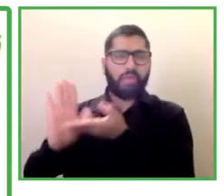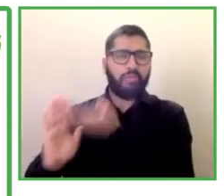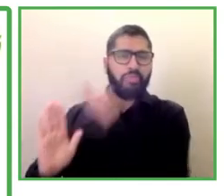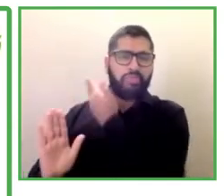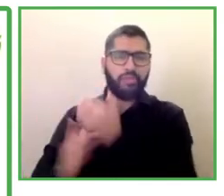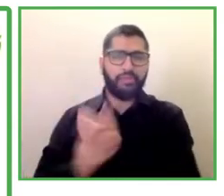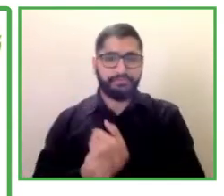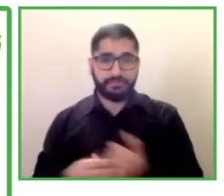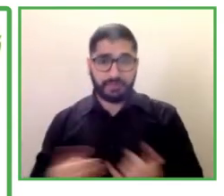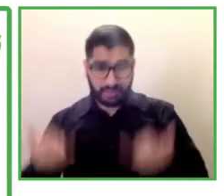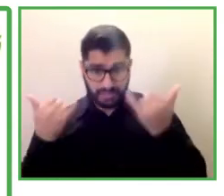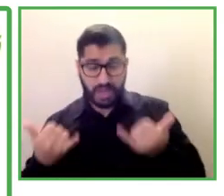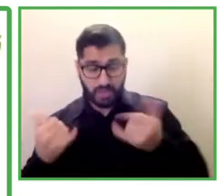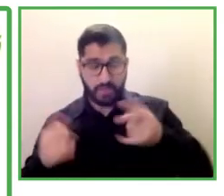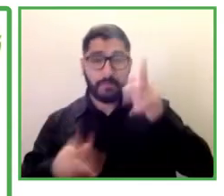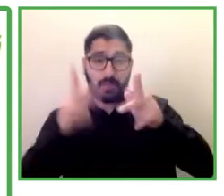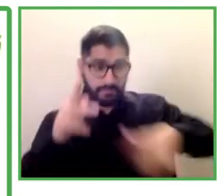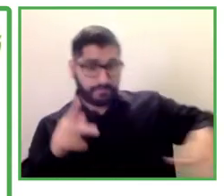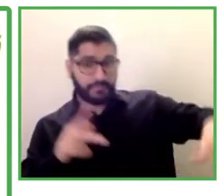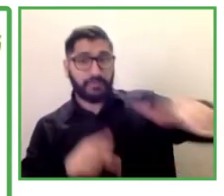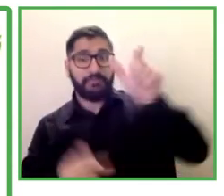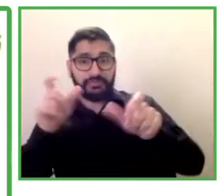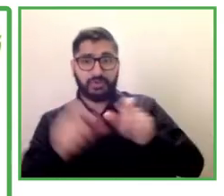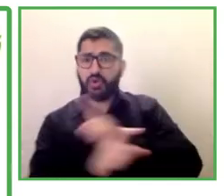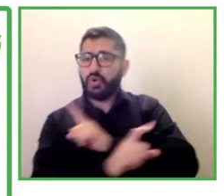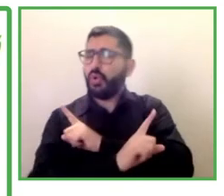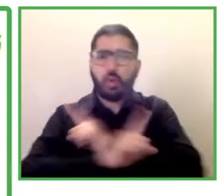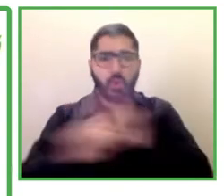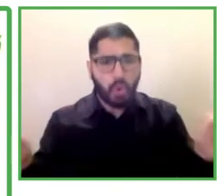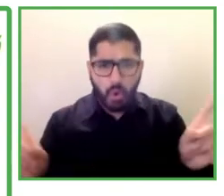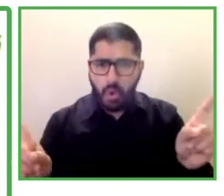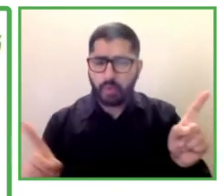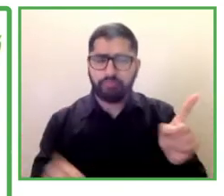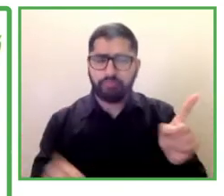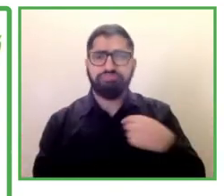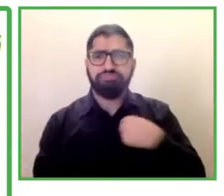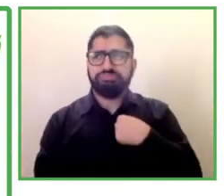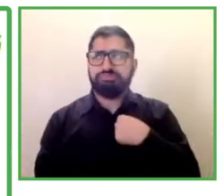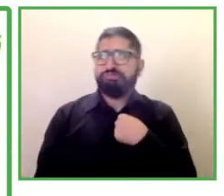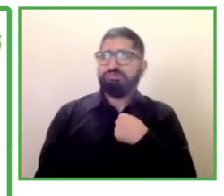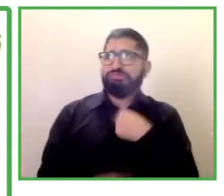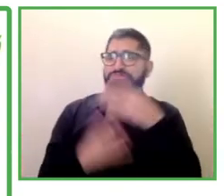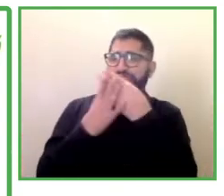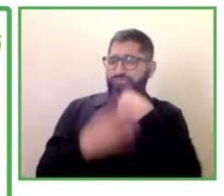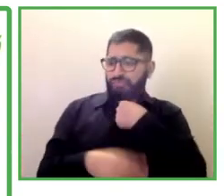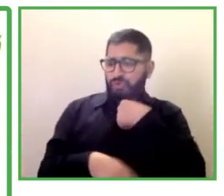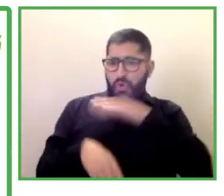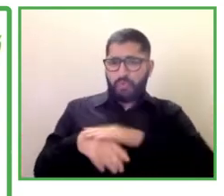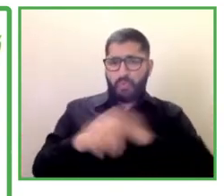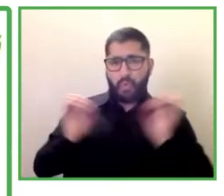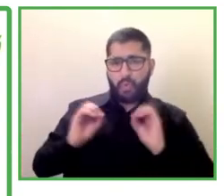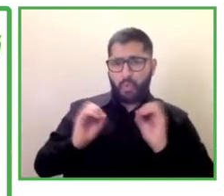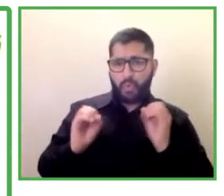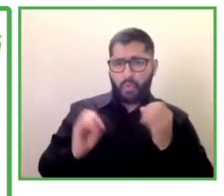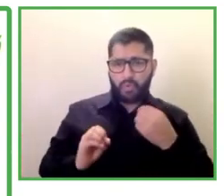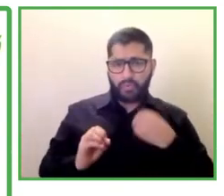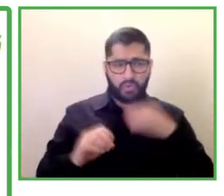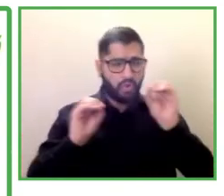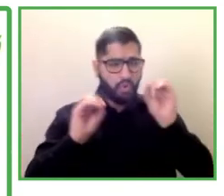in many cases, they're not punishable. So in consequence, they do not go to jail,